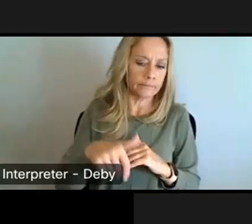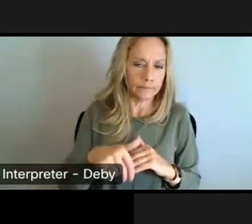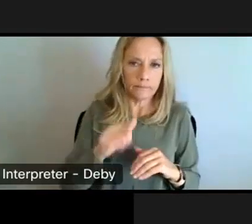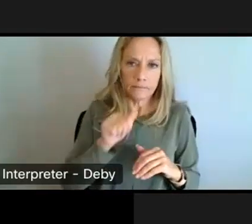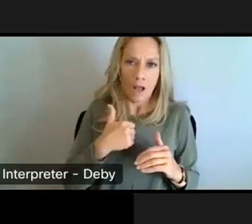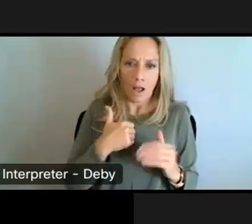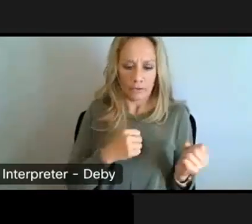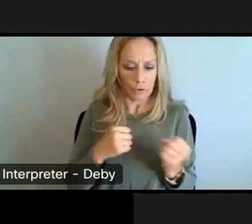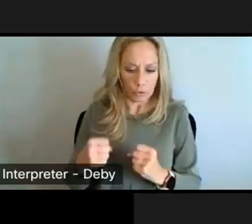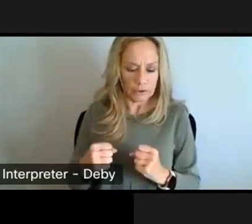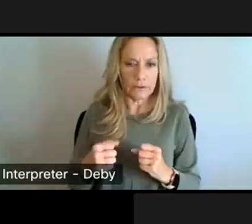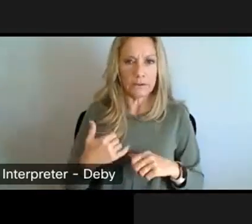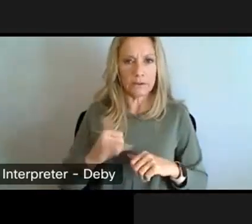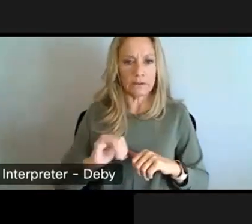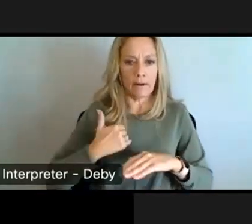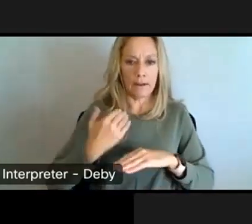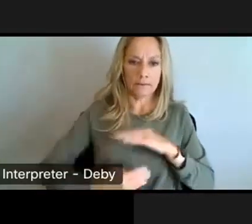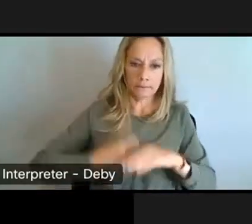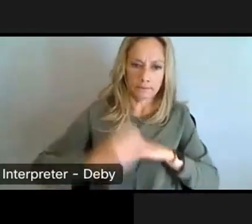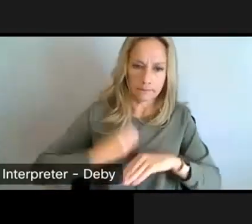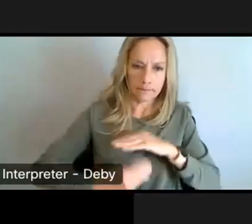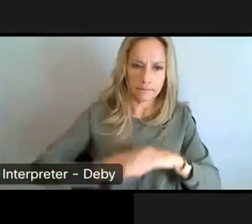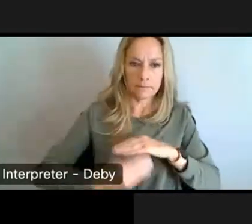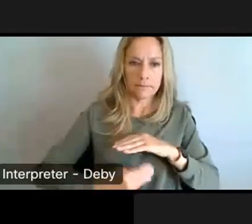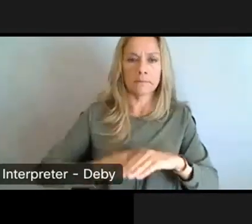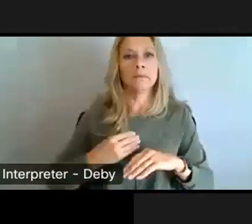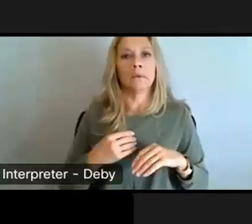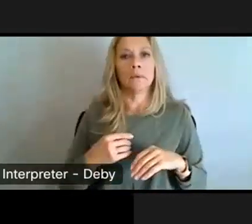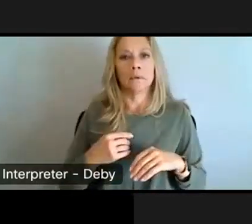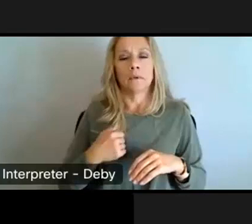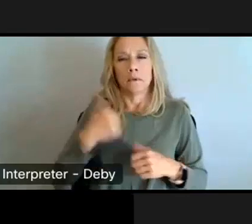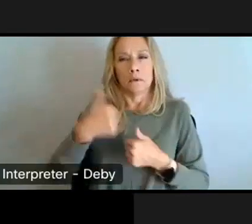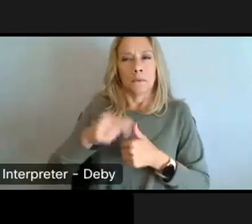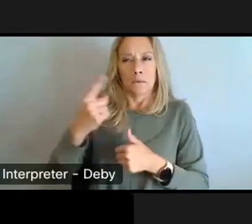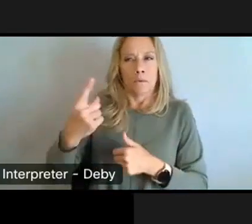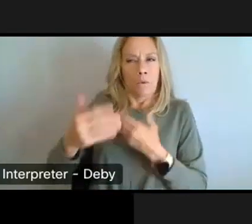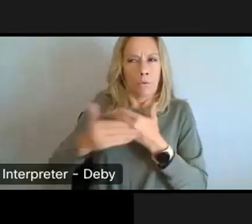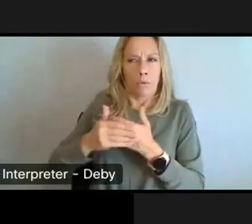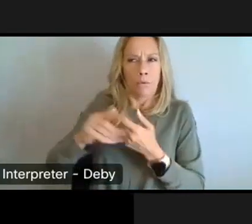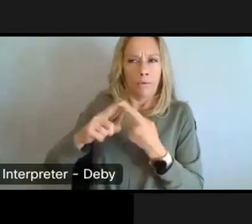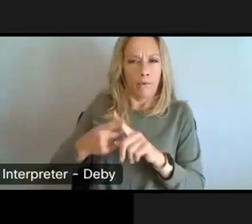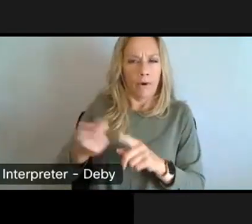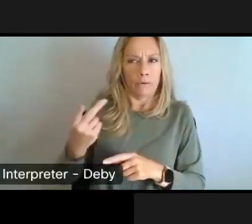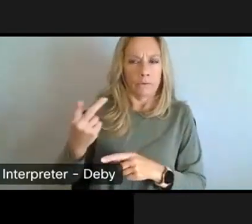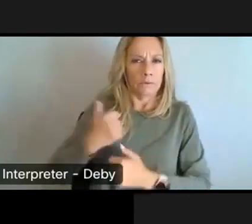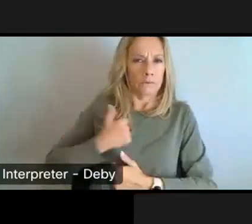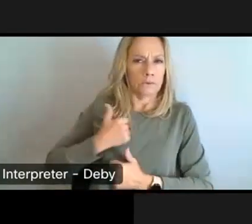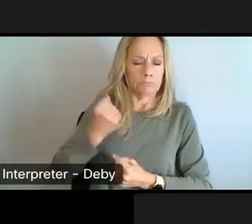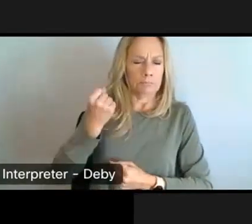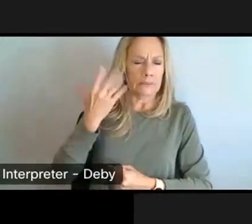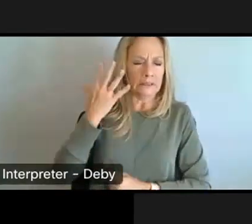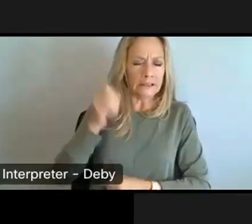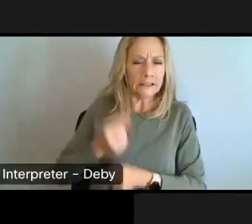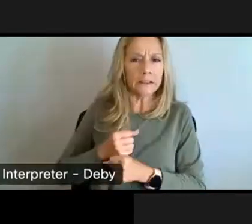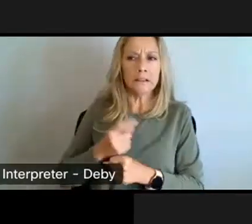bandages. And I remember one of my really close friends that I had served with for many, many years had asked me to get up and